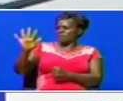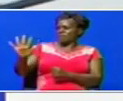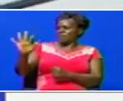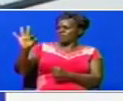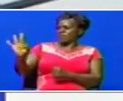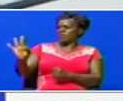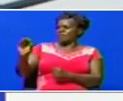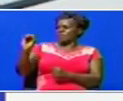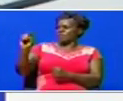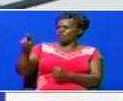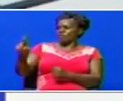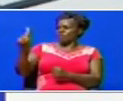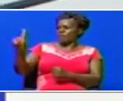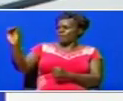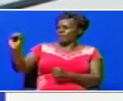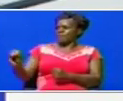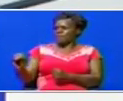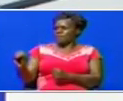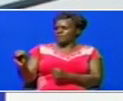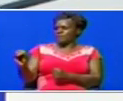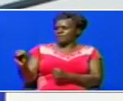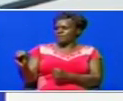353. That's 0.31%.